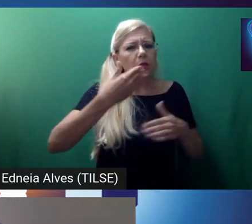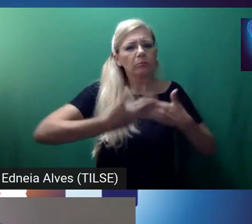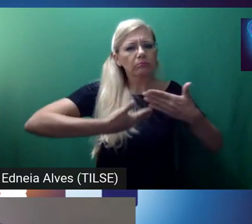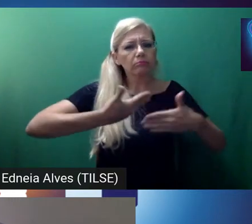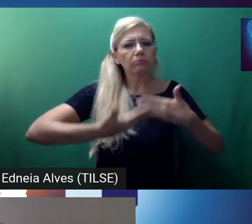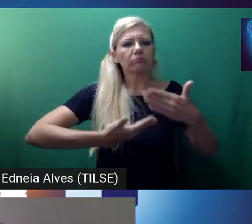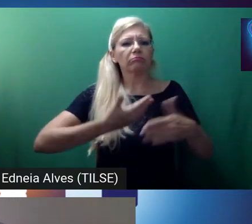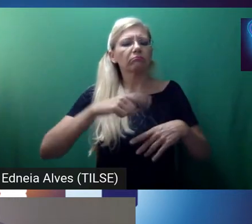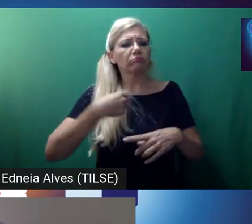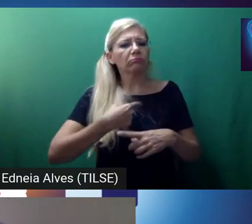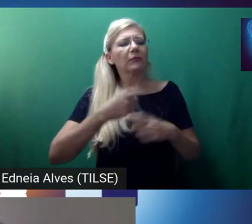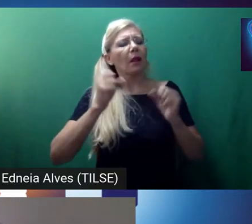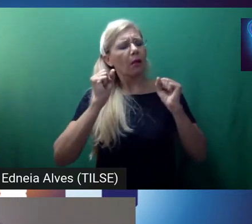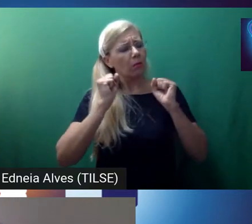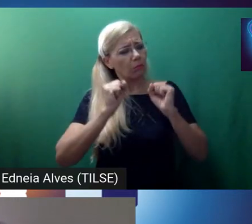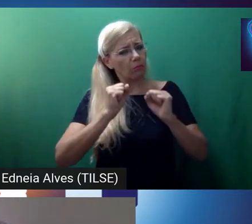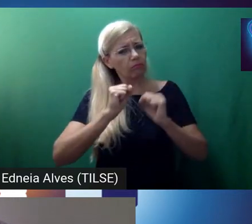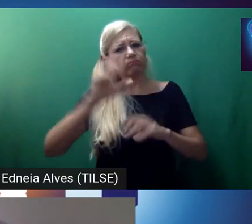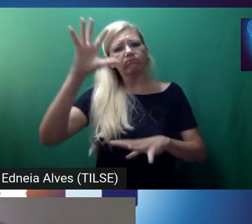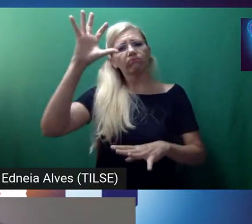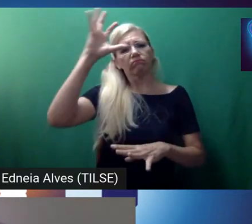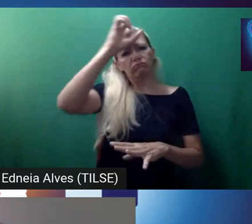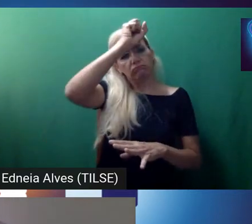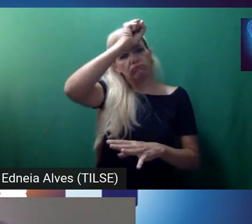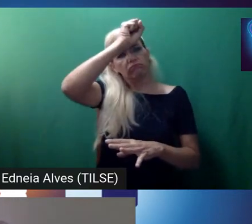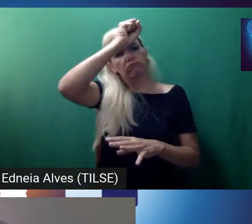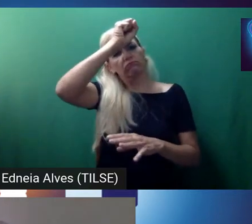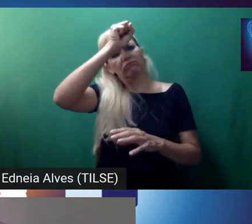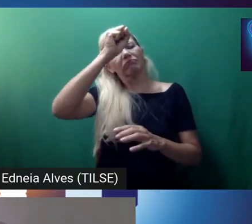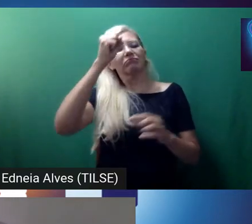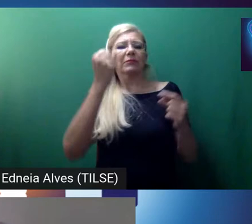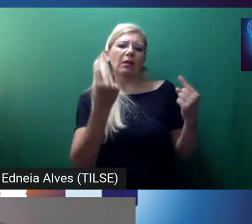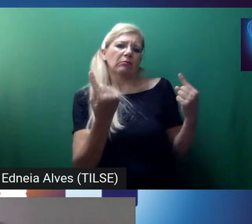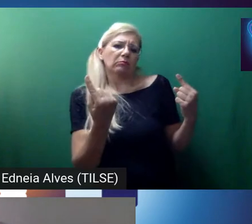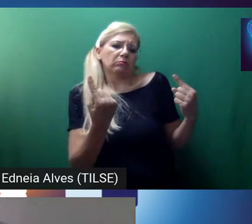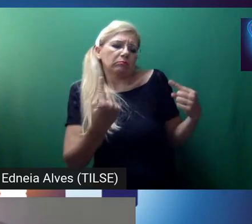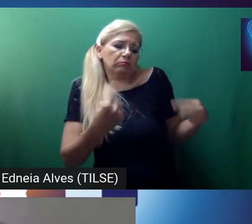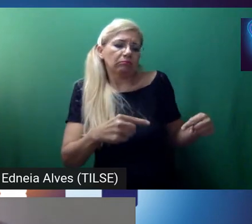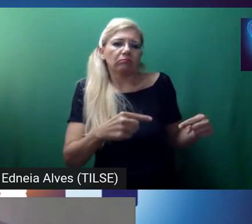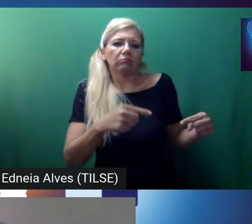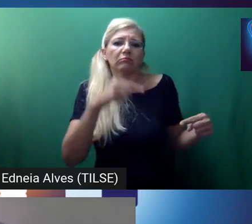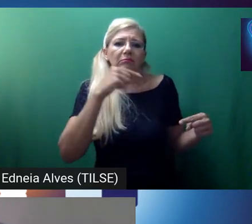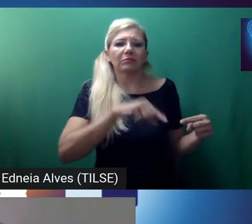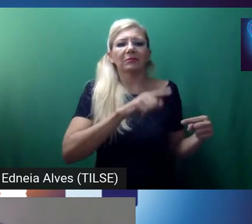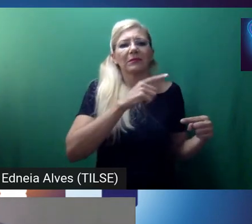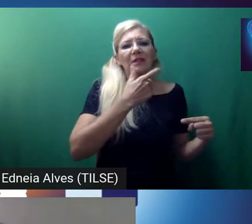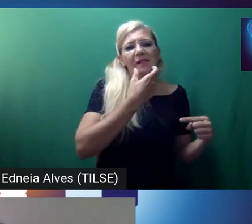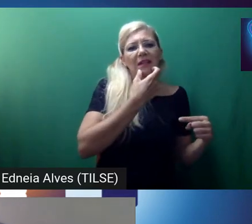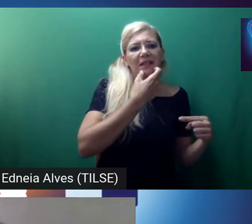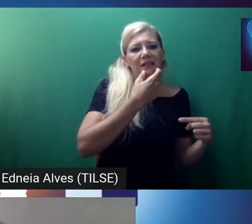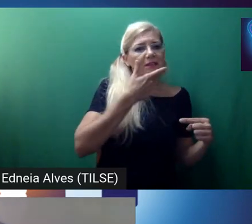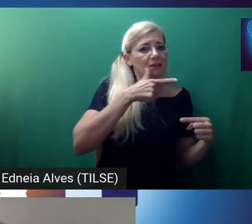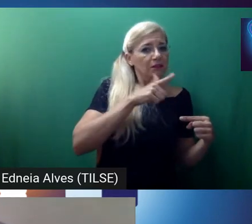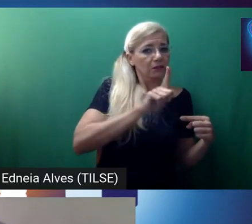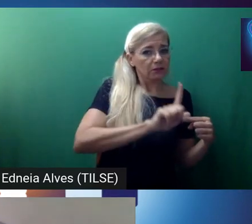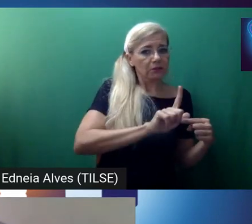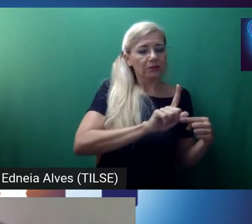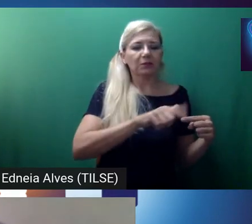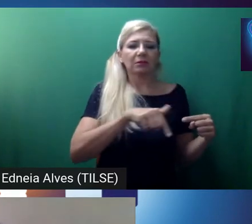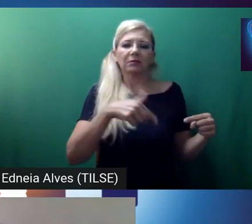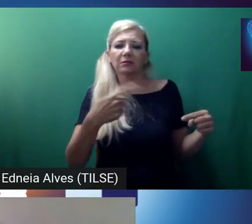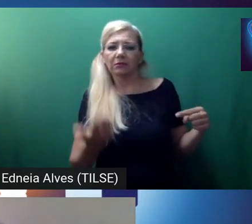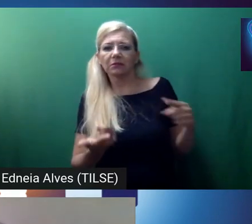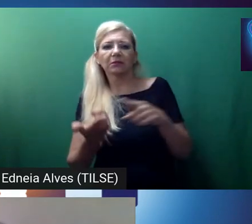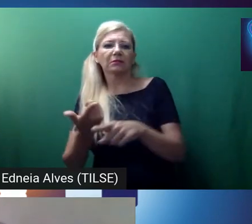learn a lot more. We can contrast English and students' home languages. So let's say English and Portuguese,